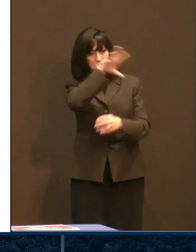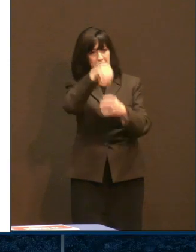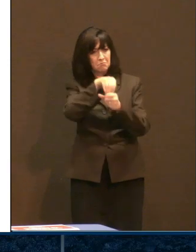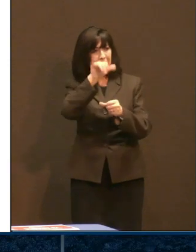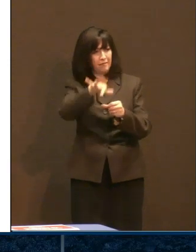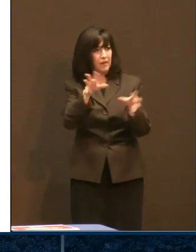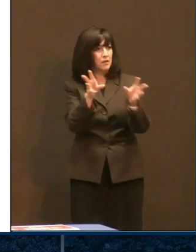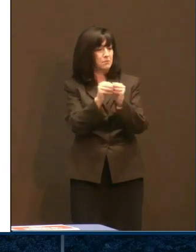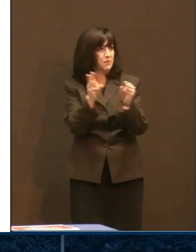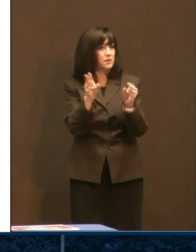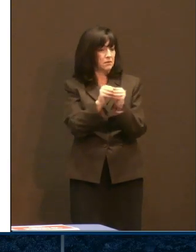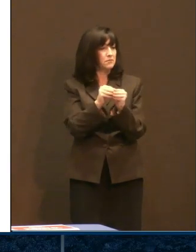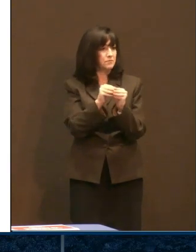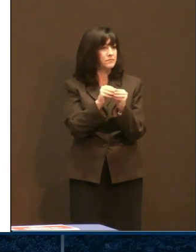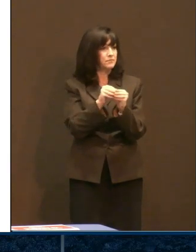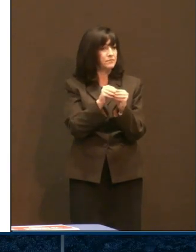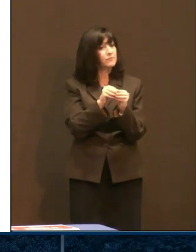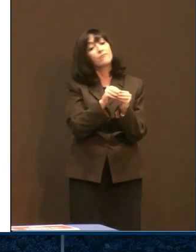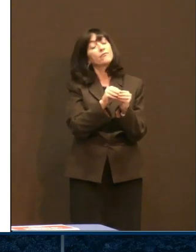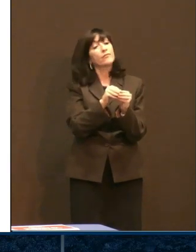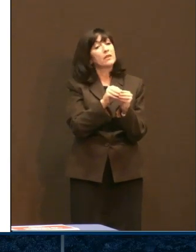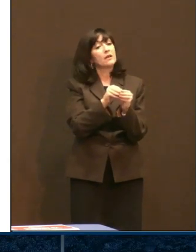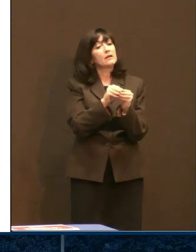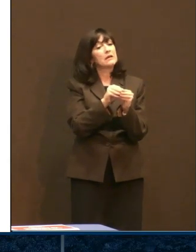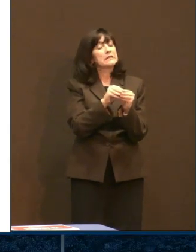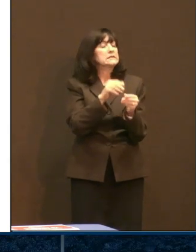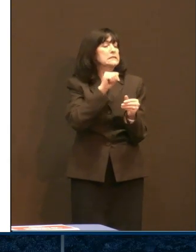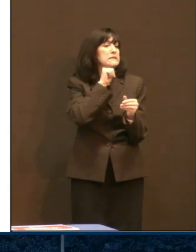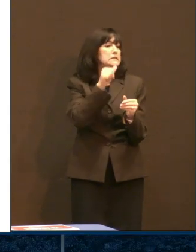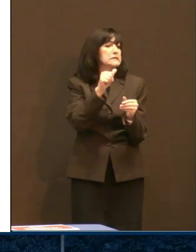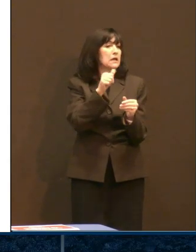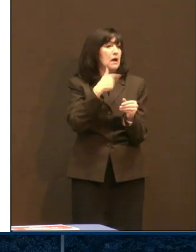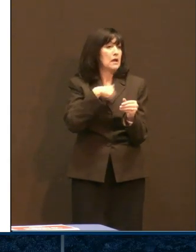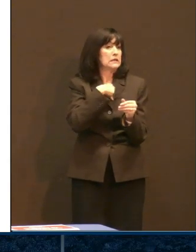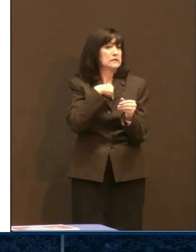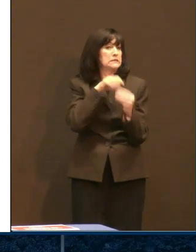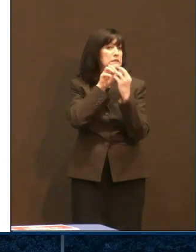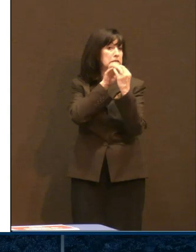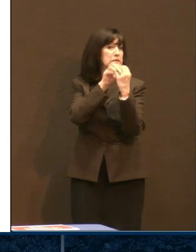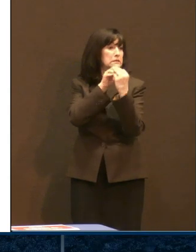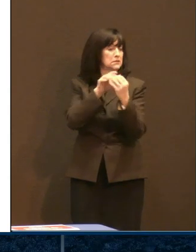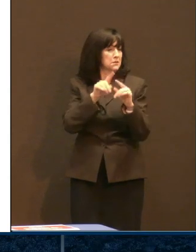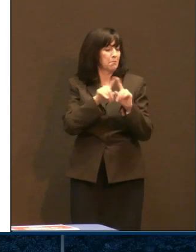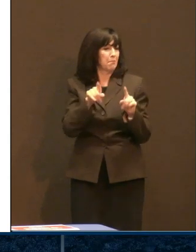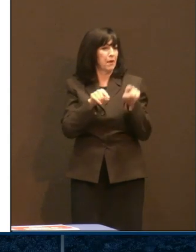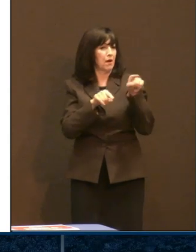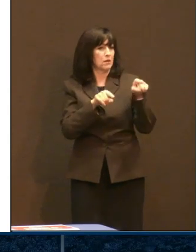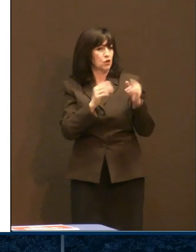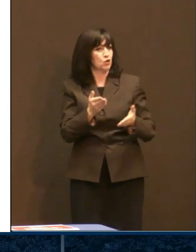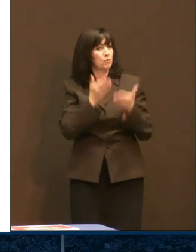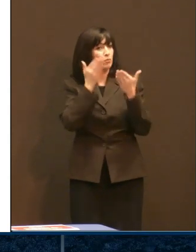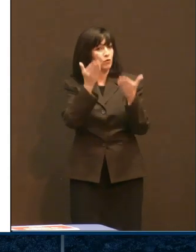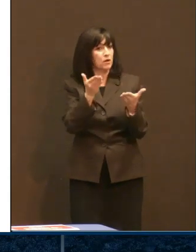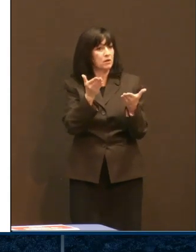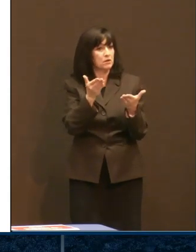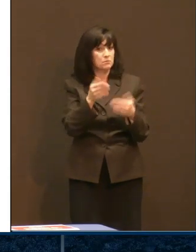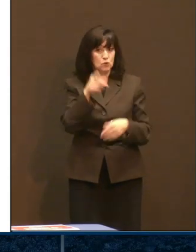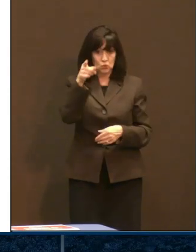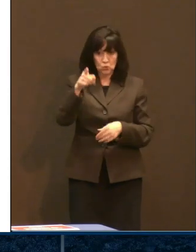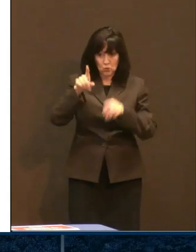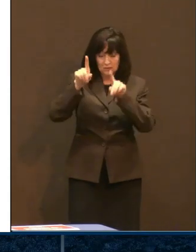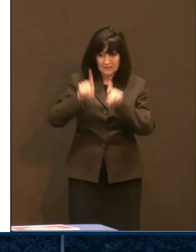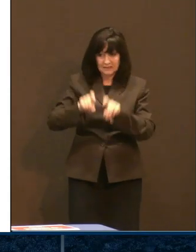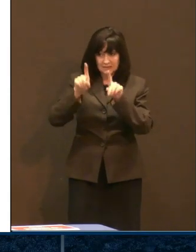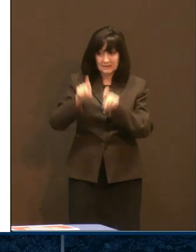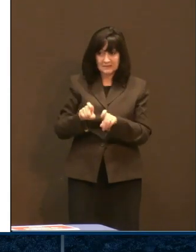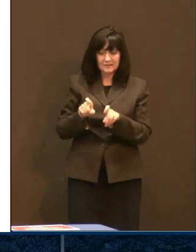Danny Short and I got into it on the call, had a conversation about just that issue, which is you're testing